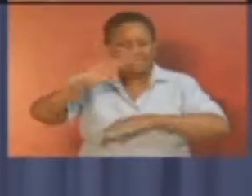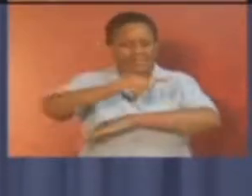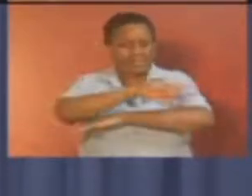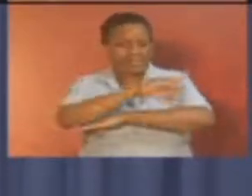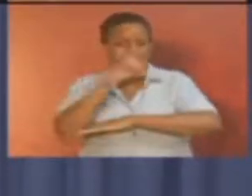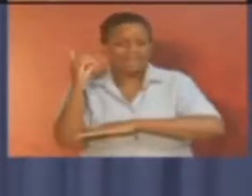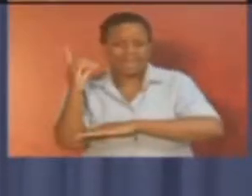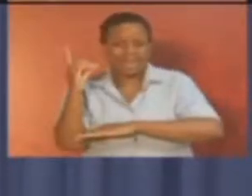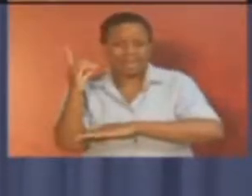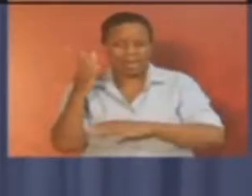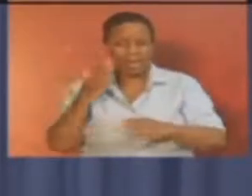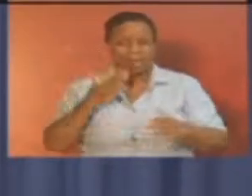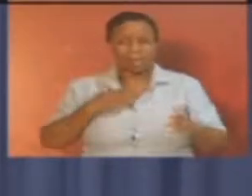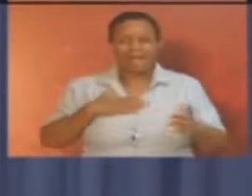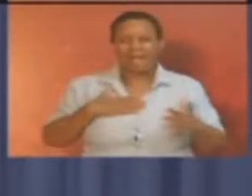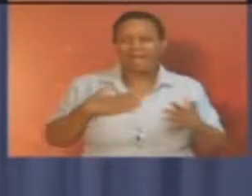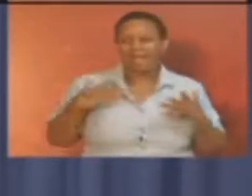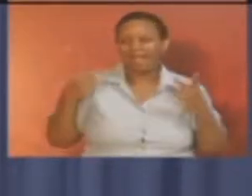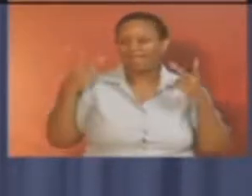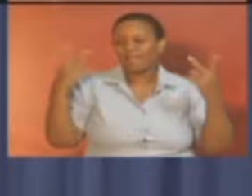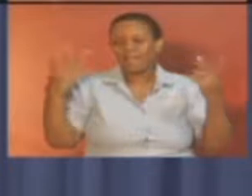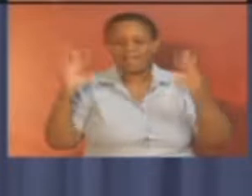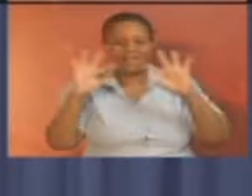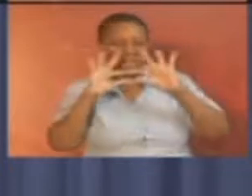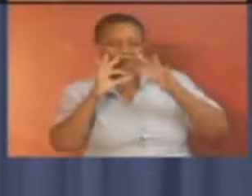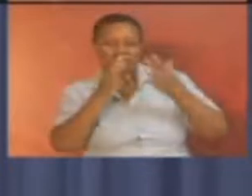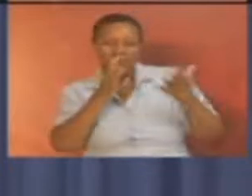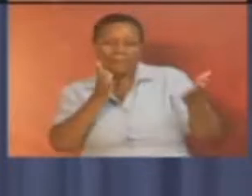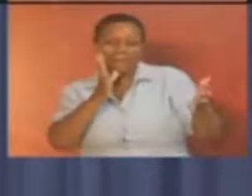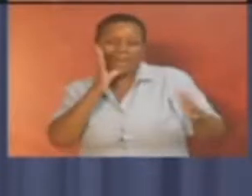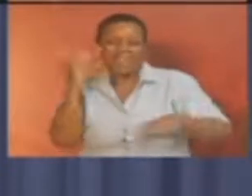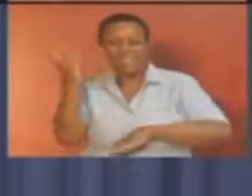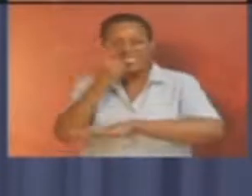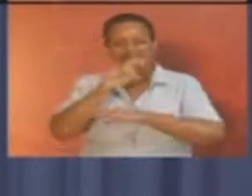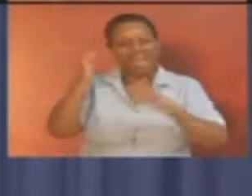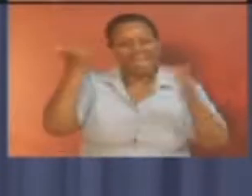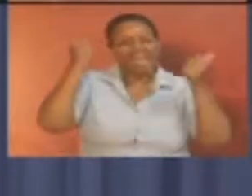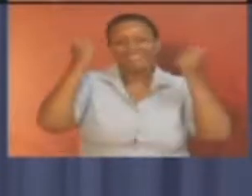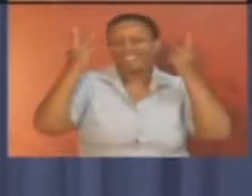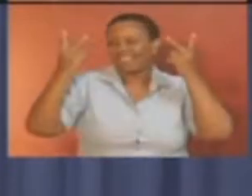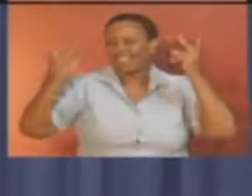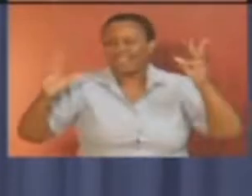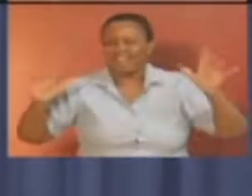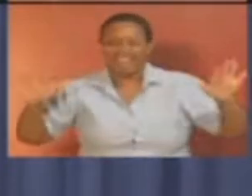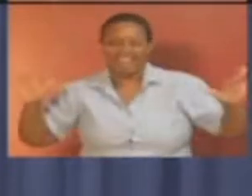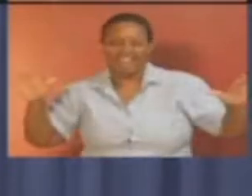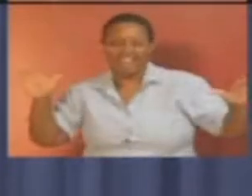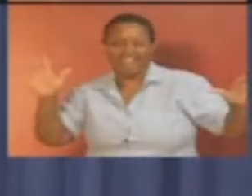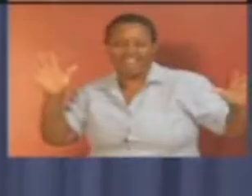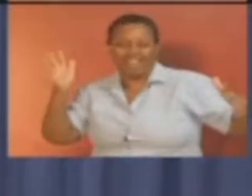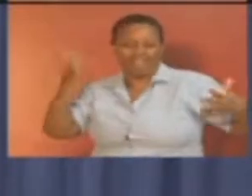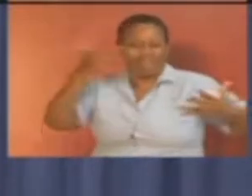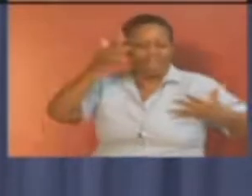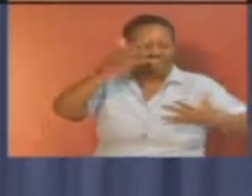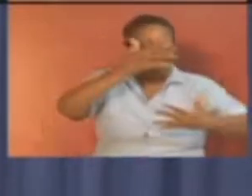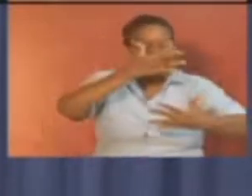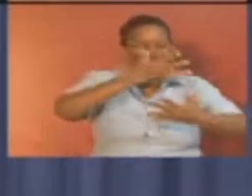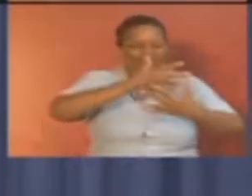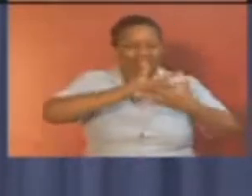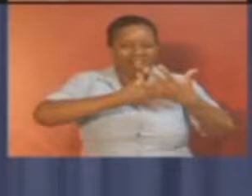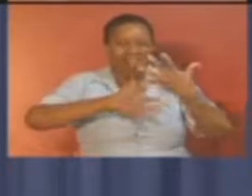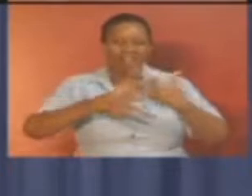our mothers, and I think Dr. Richards went into it, we may not have those mothers for Mother's